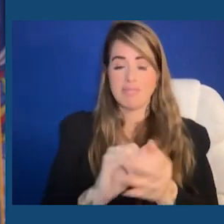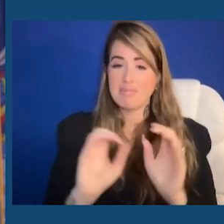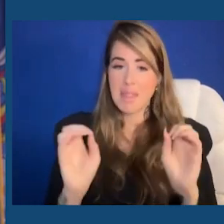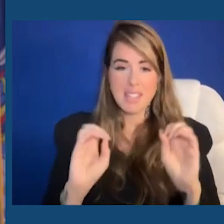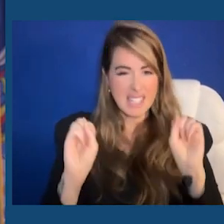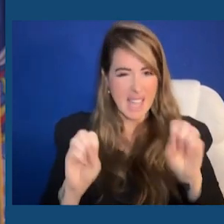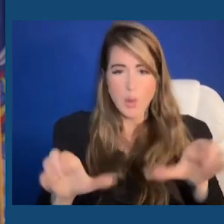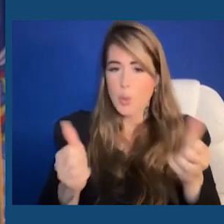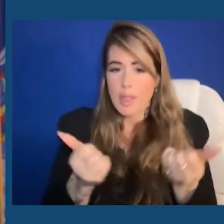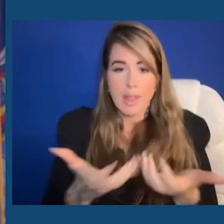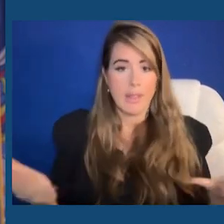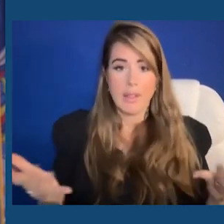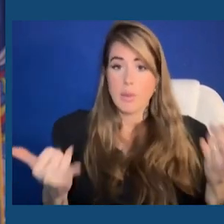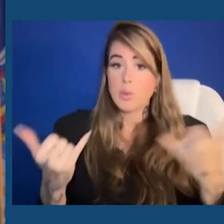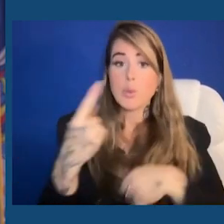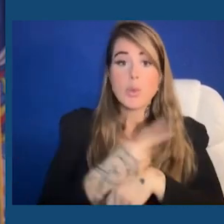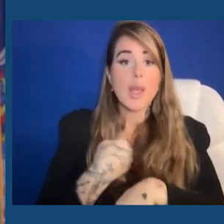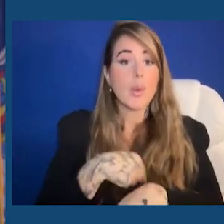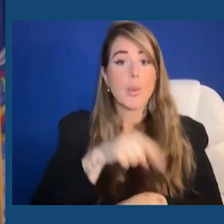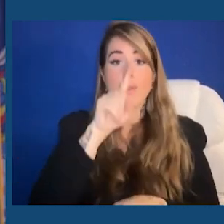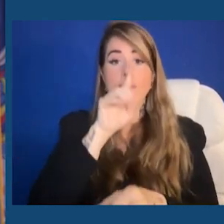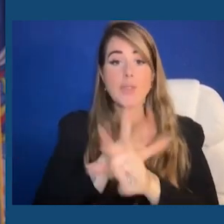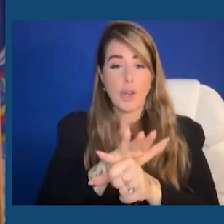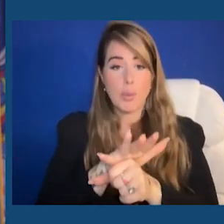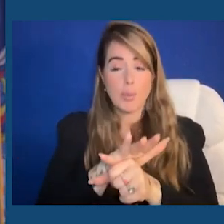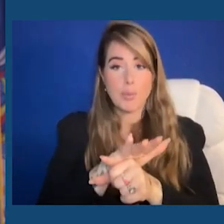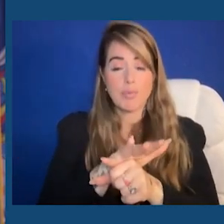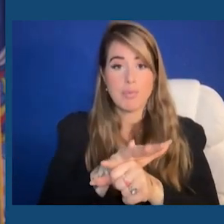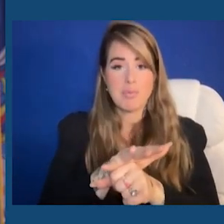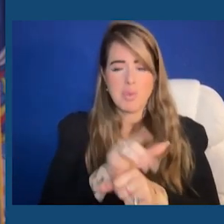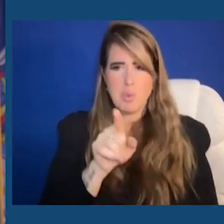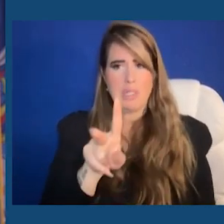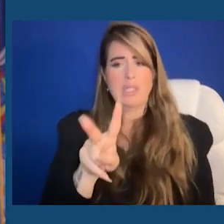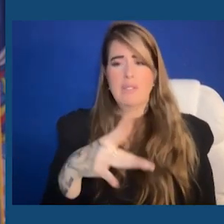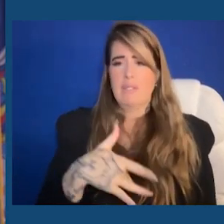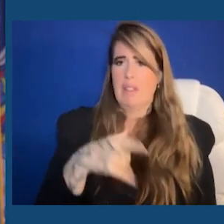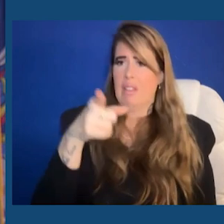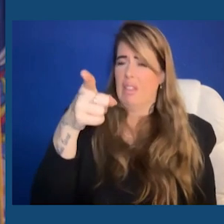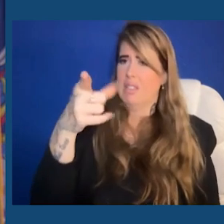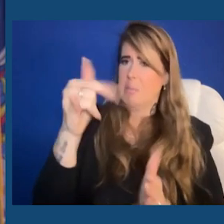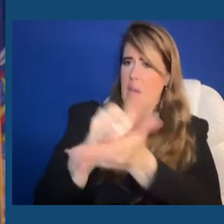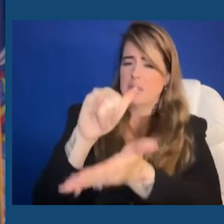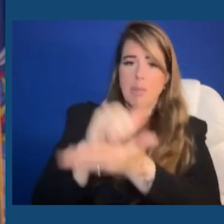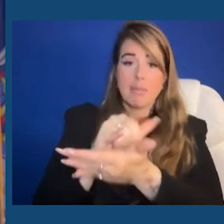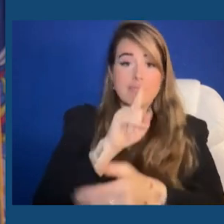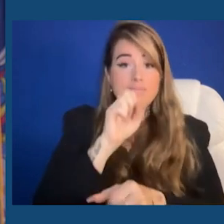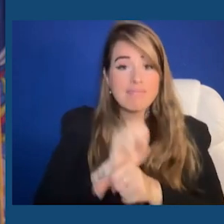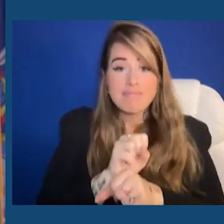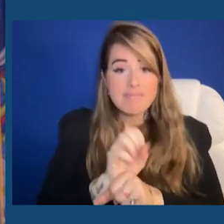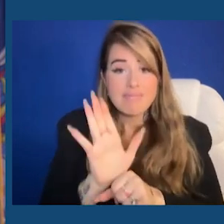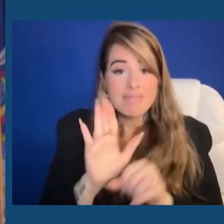Today, we're confirming that might look impossible is actually possible.